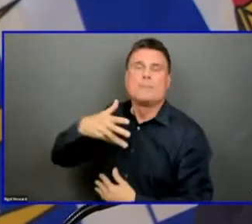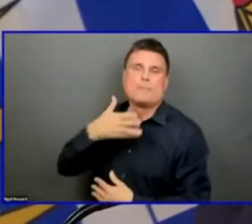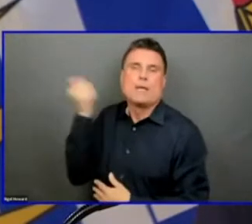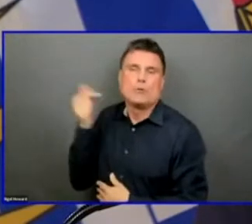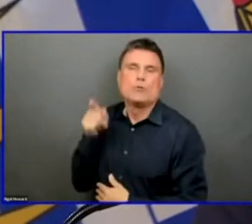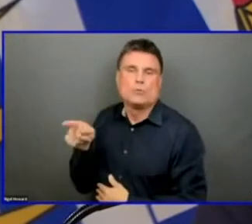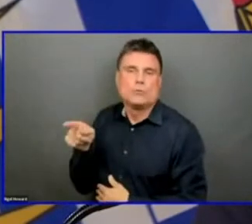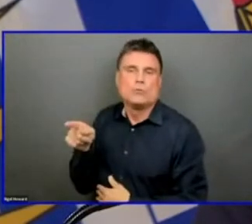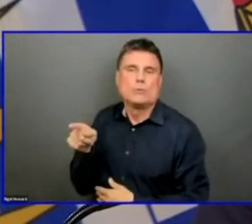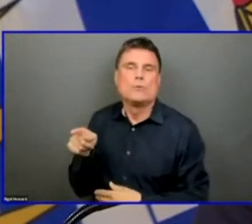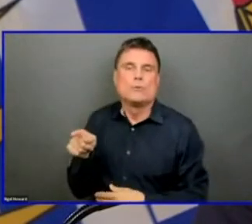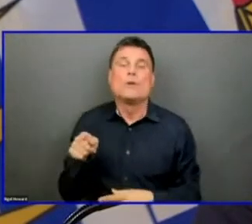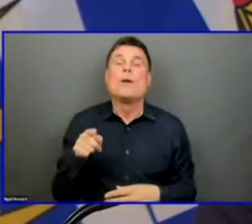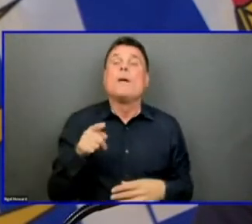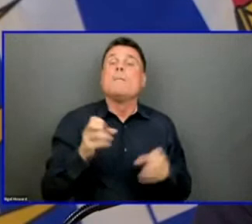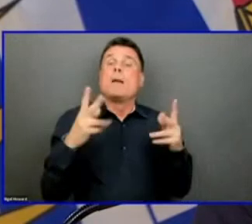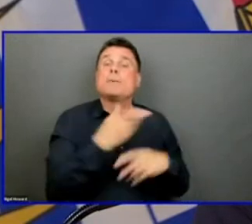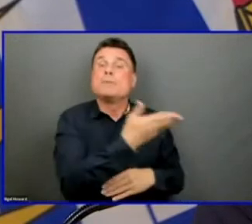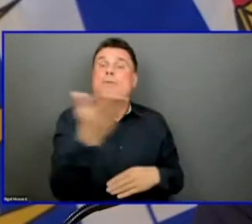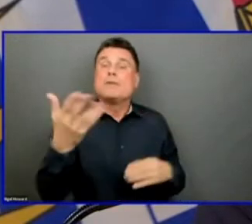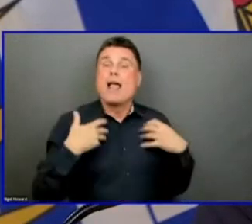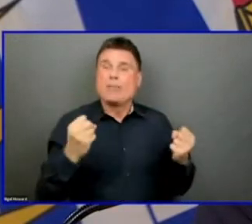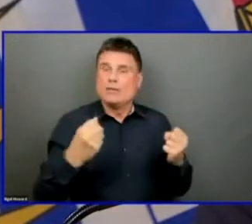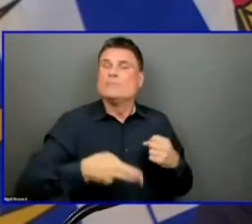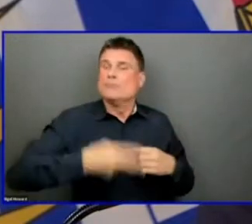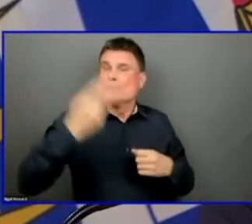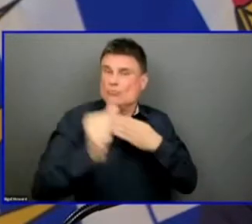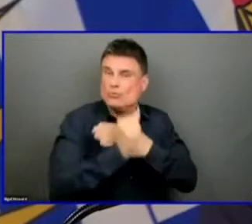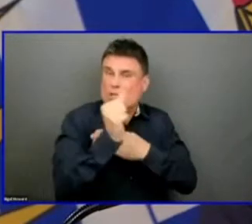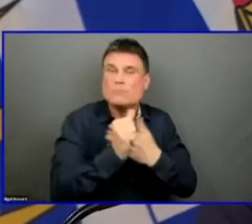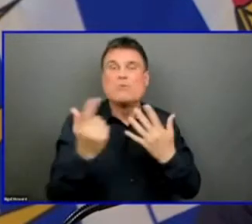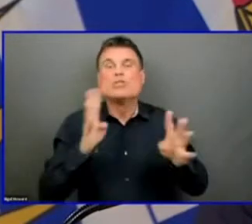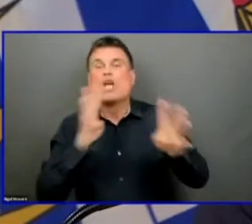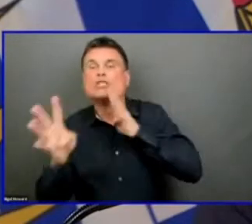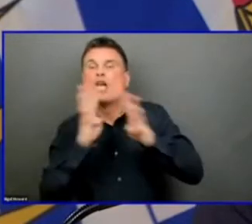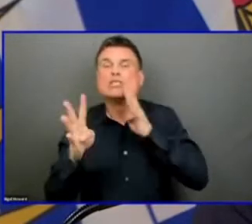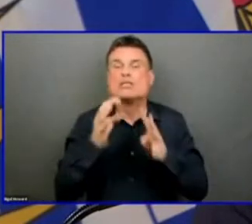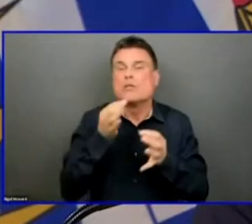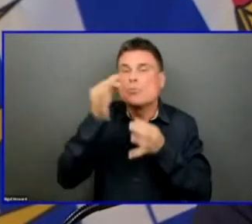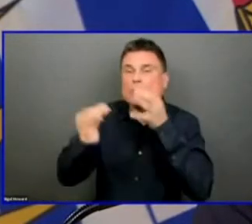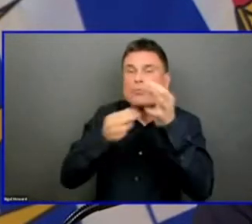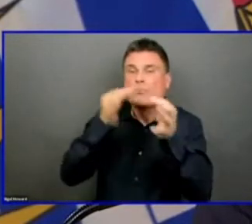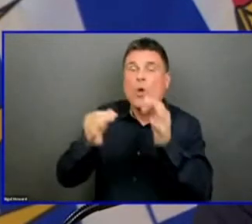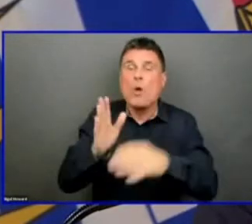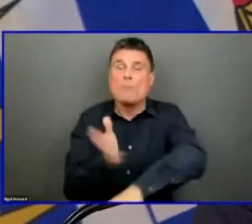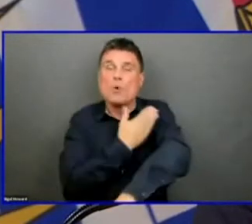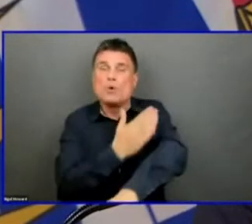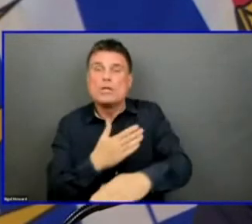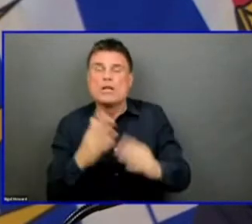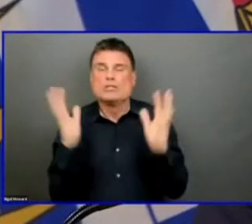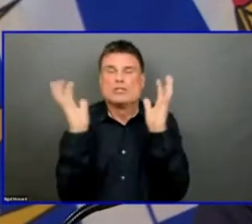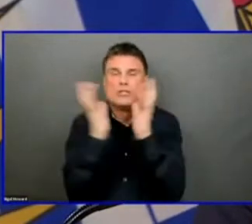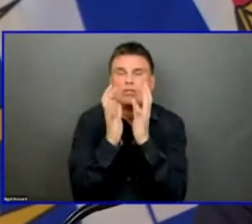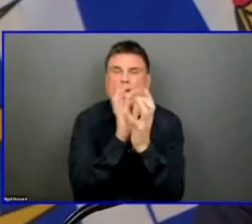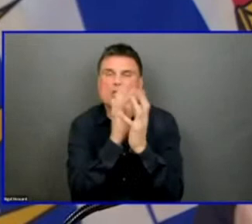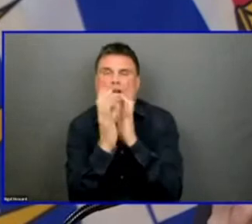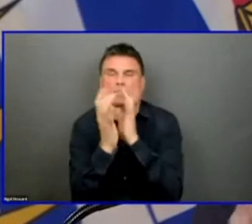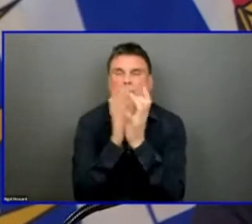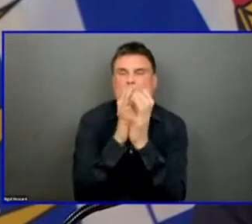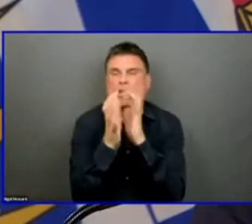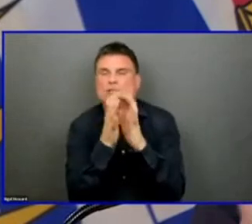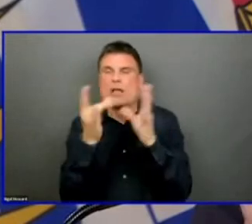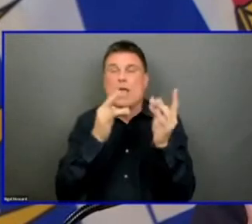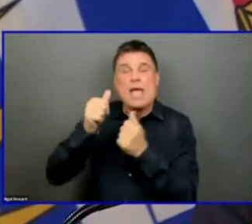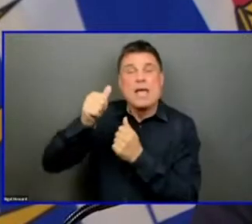singing, if we're in a poorly ventilated area, those are riskier situations, and there's no margin for